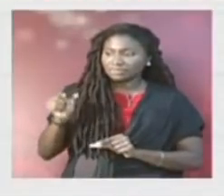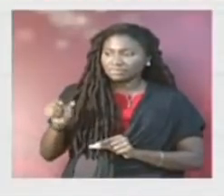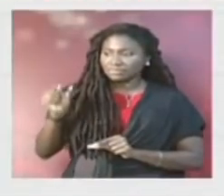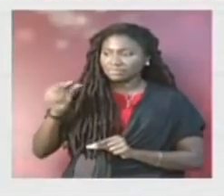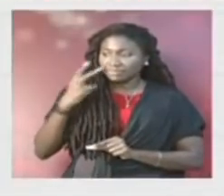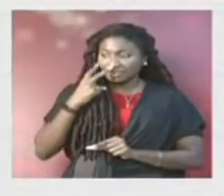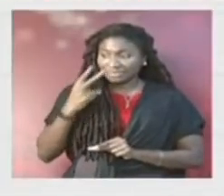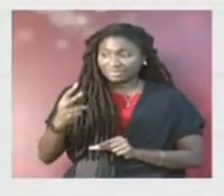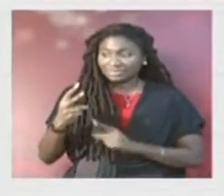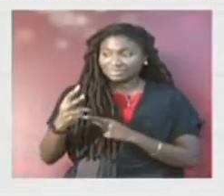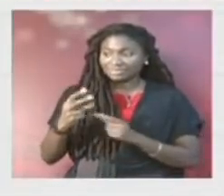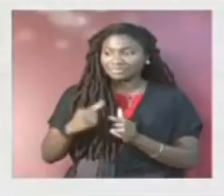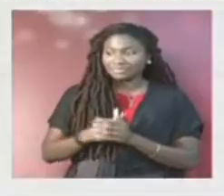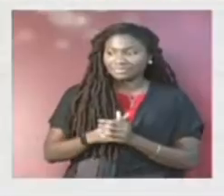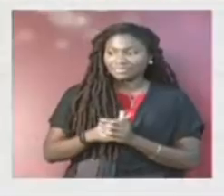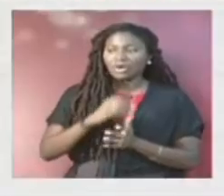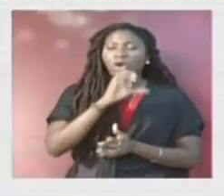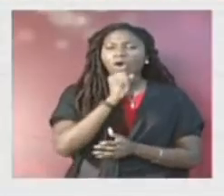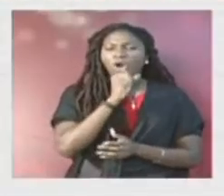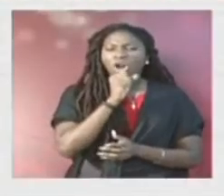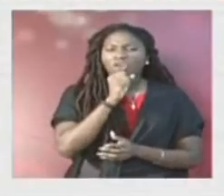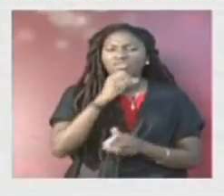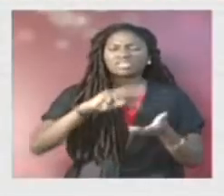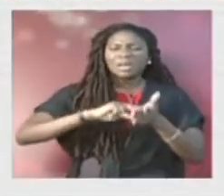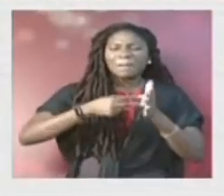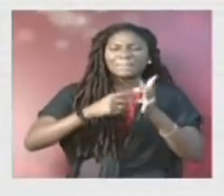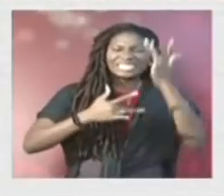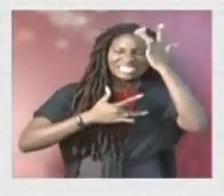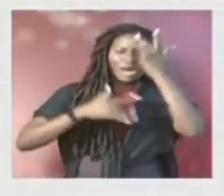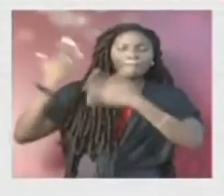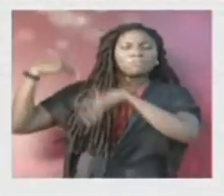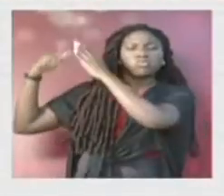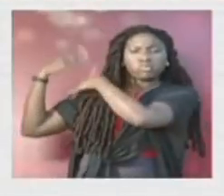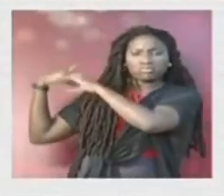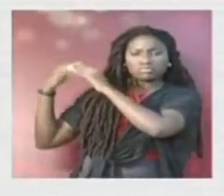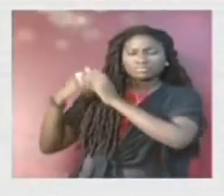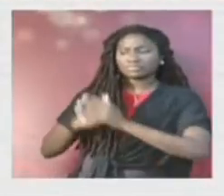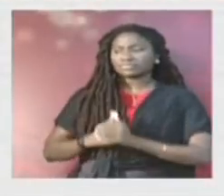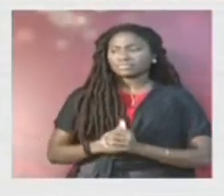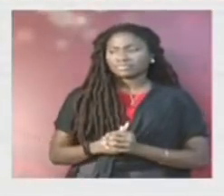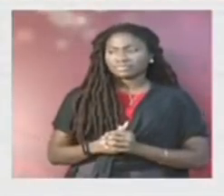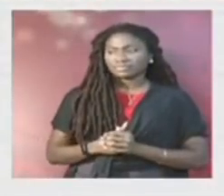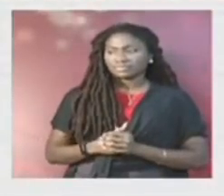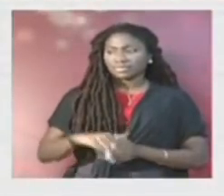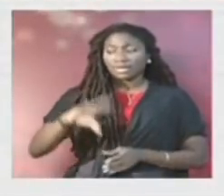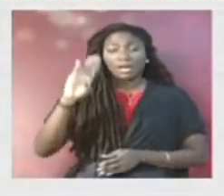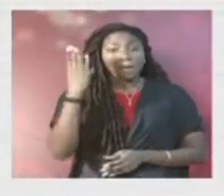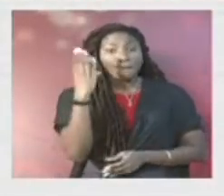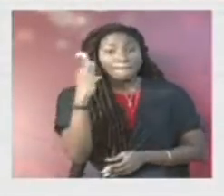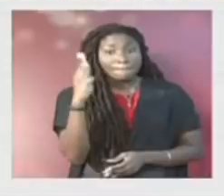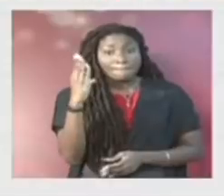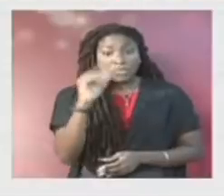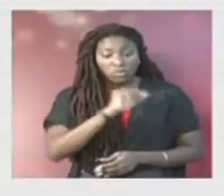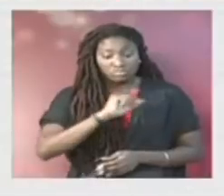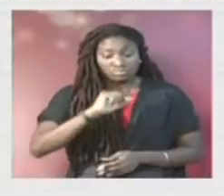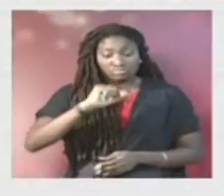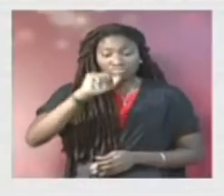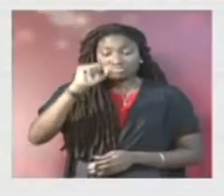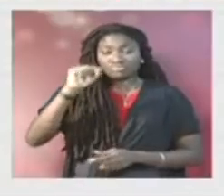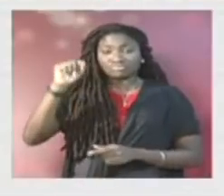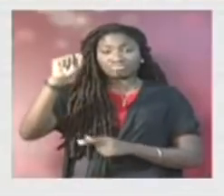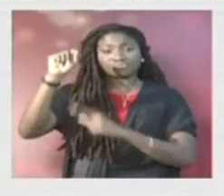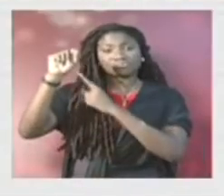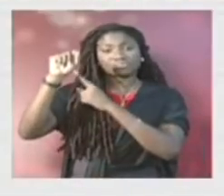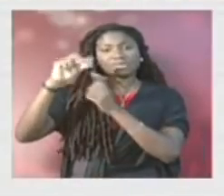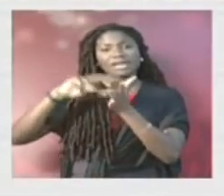already happened, and then that same purple, solid purple into dotted blue line showing where we are moving